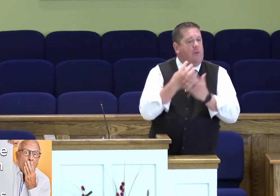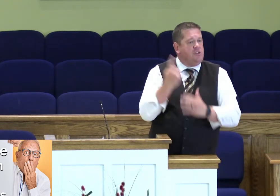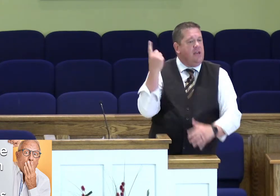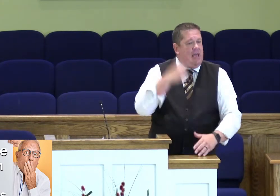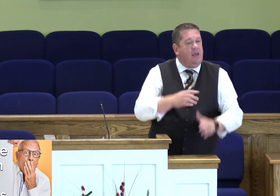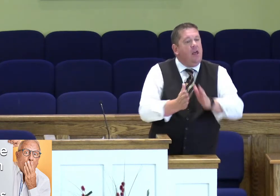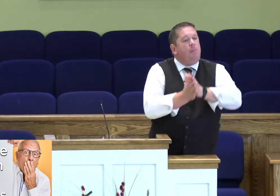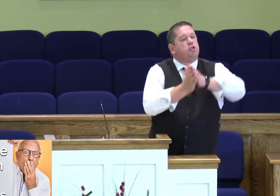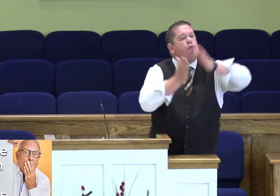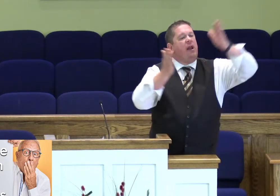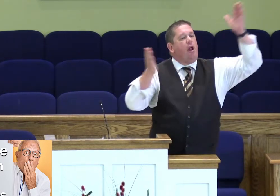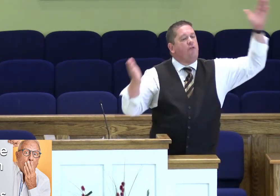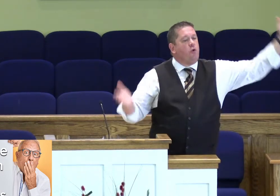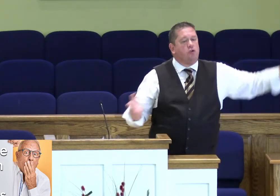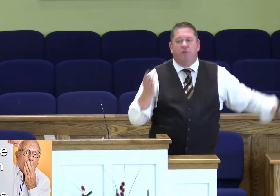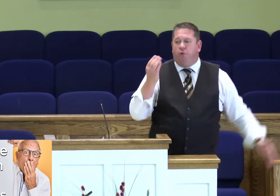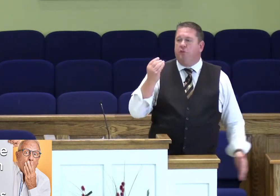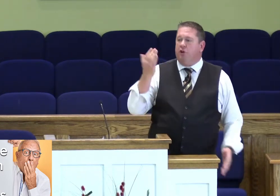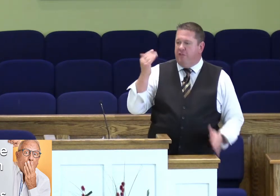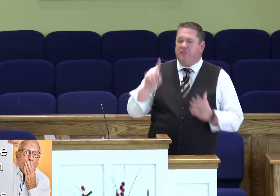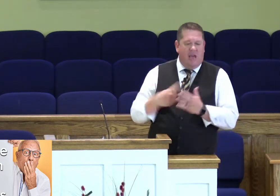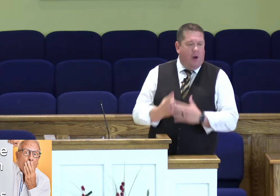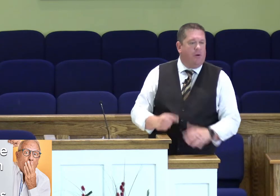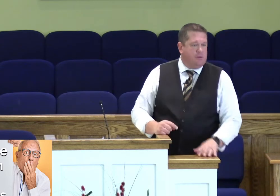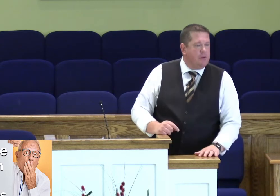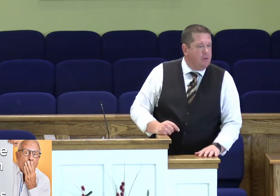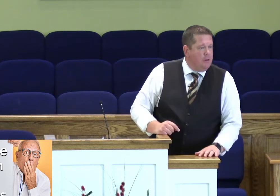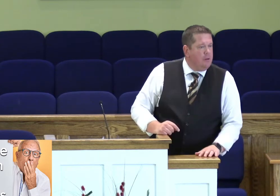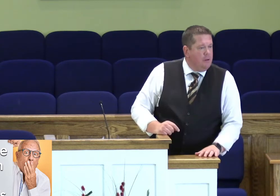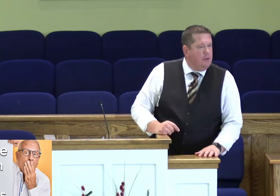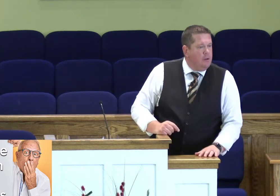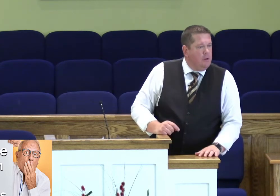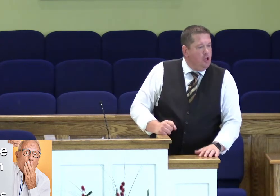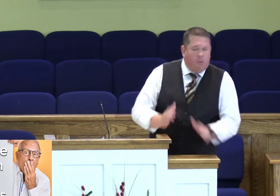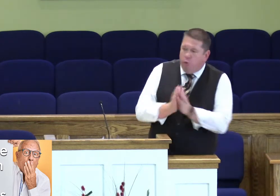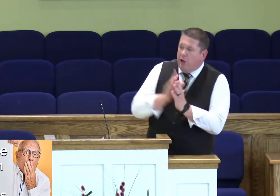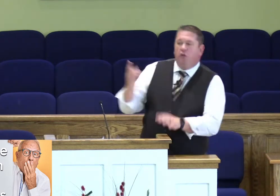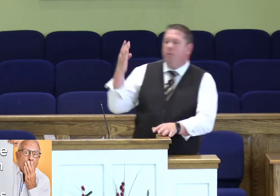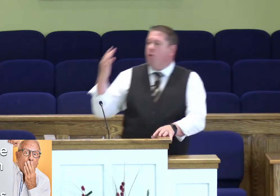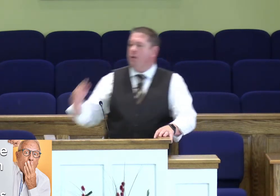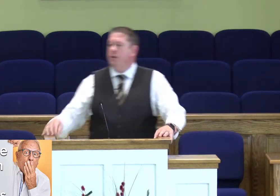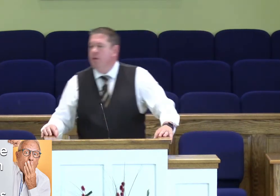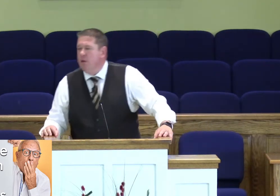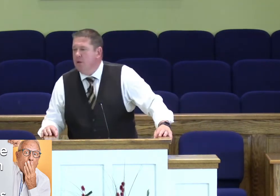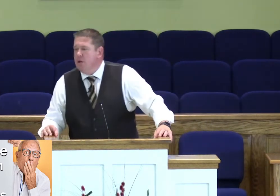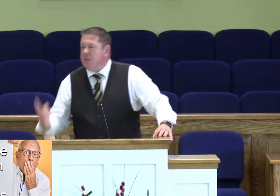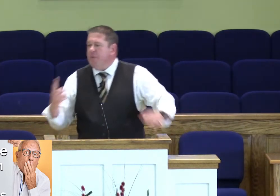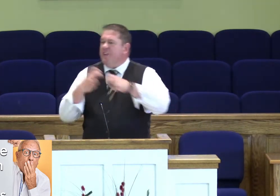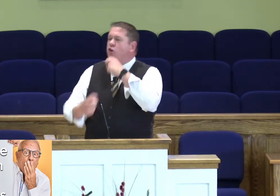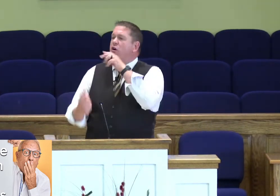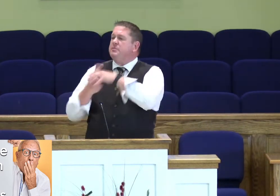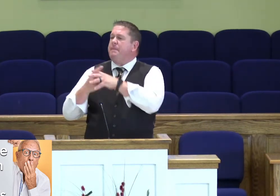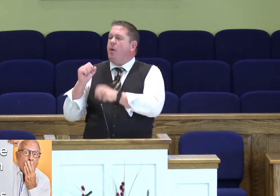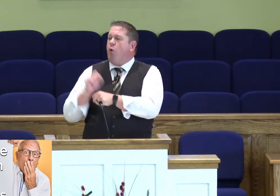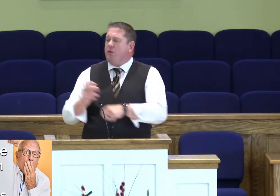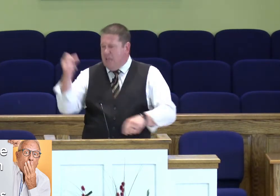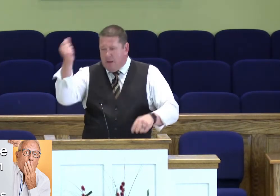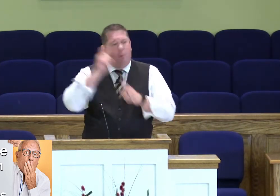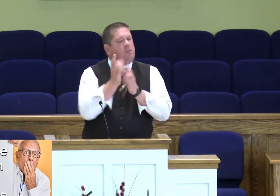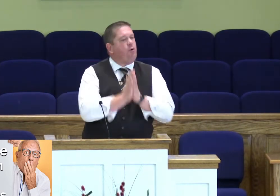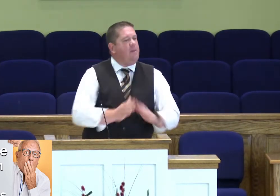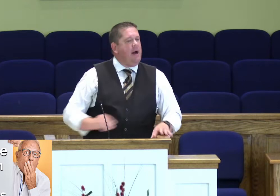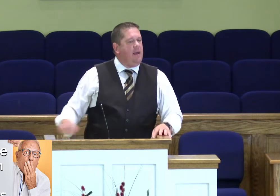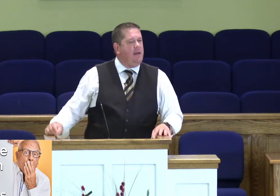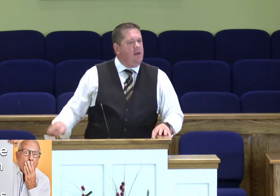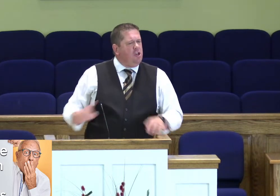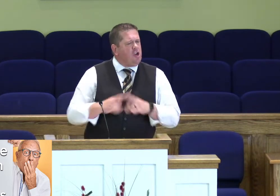pray 4 hours a day, but spread it out over the course of 14 or 15 hours. You can pray during the morning. Something difficult comes up at work, take a